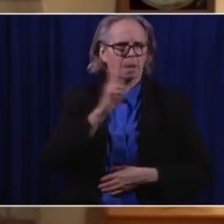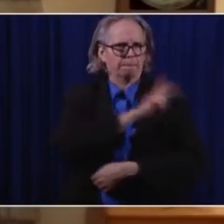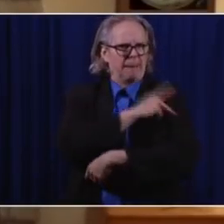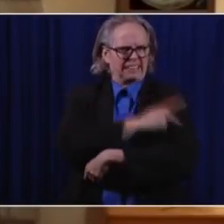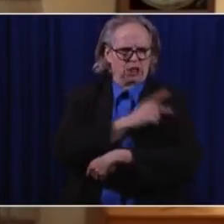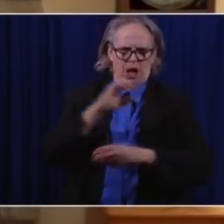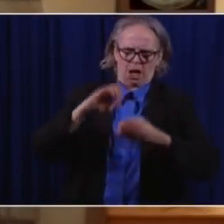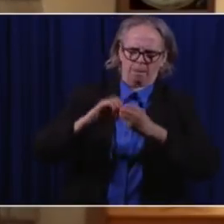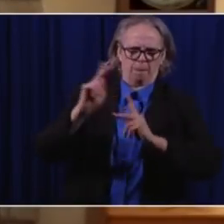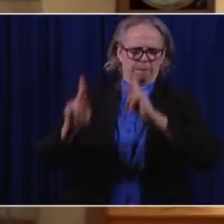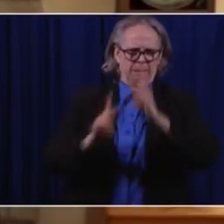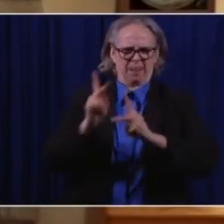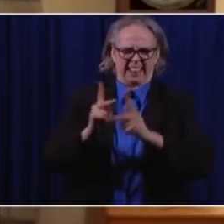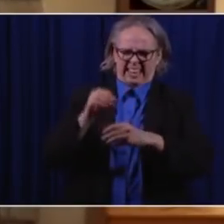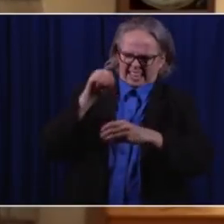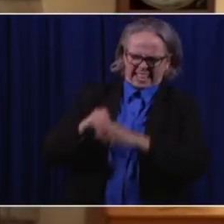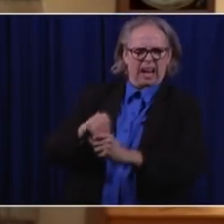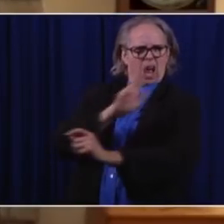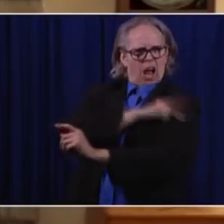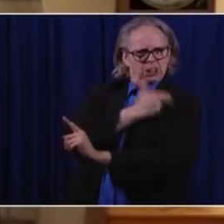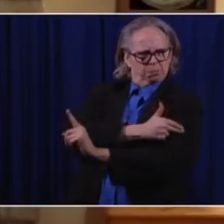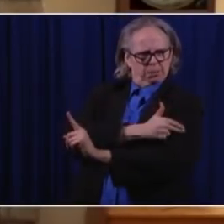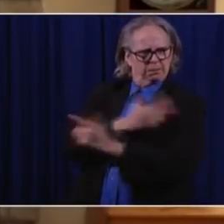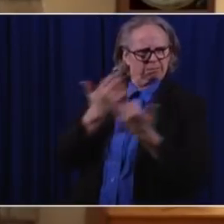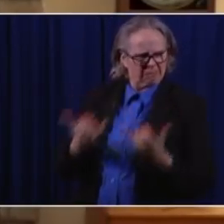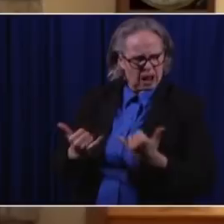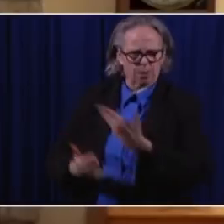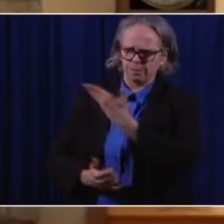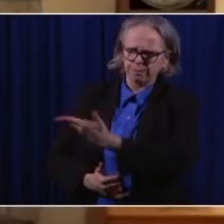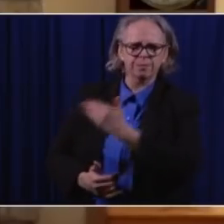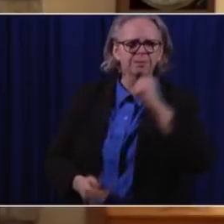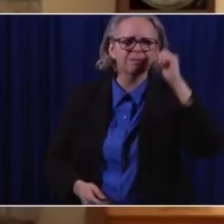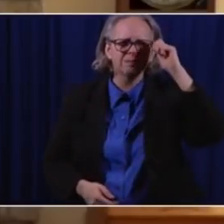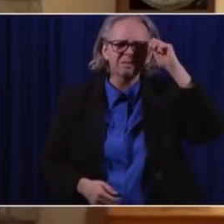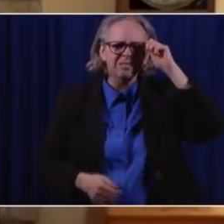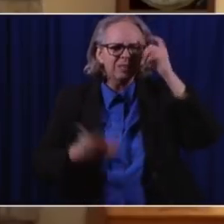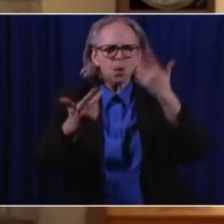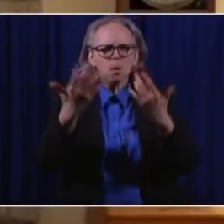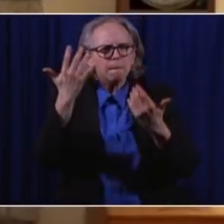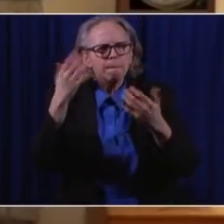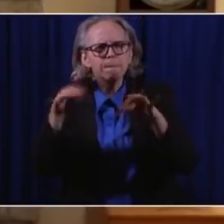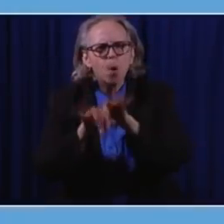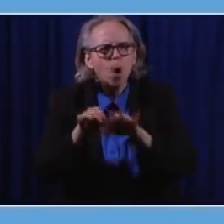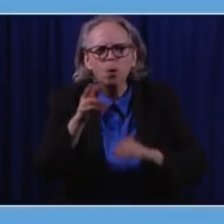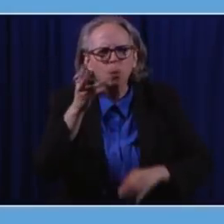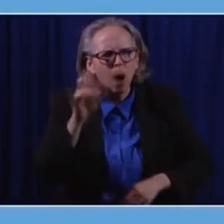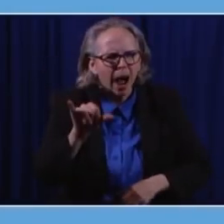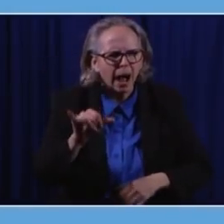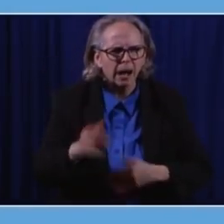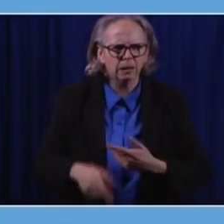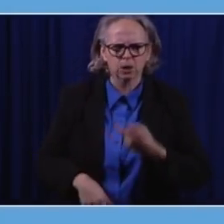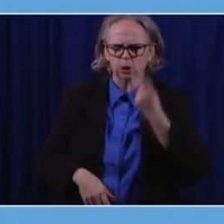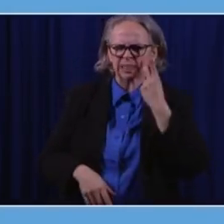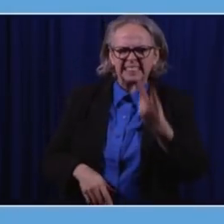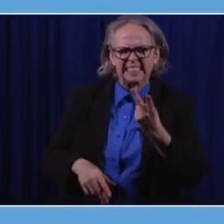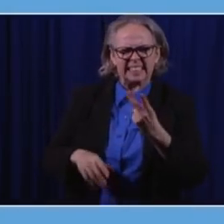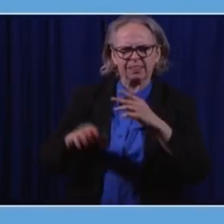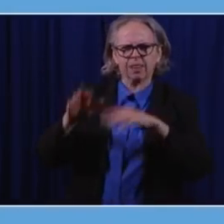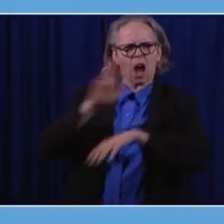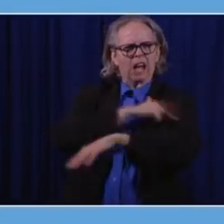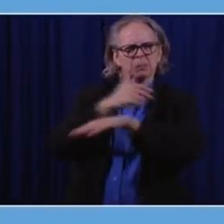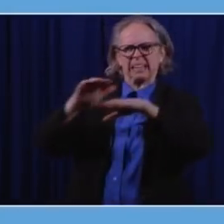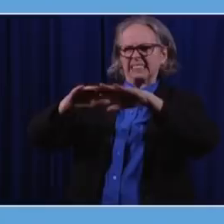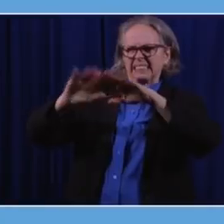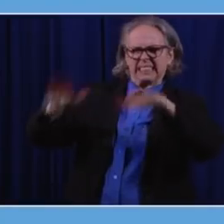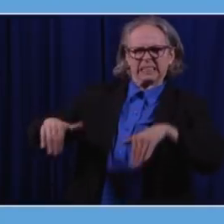hospitals. This is key to understanding the increasing burden this virus is placing on our hospital system. And as I said, we'll talk more and hear